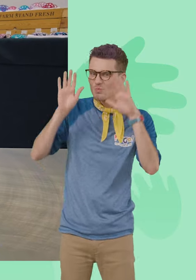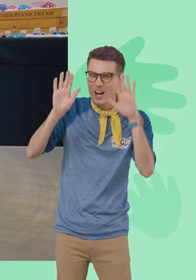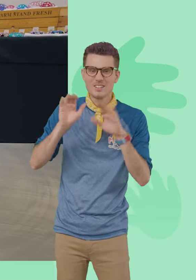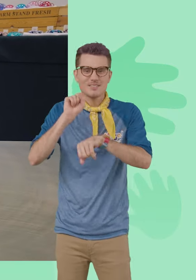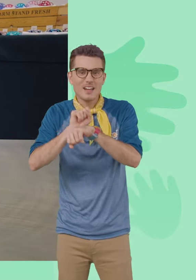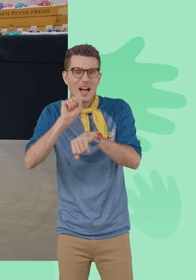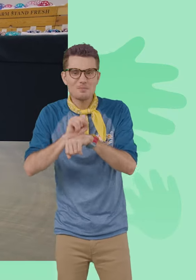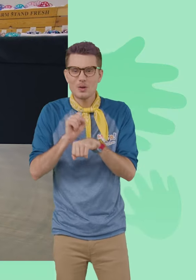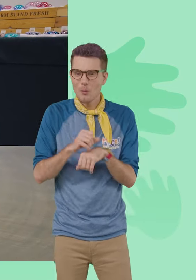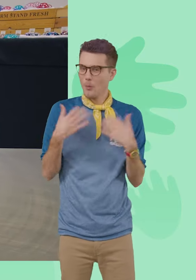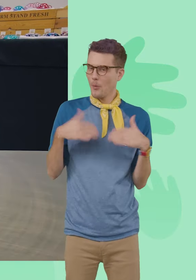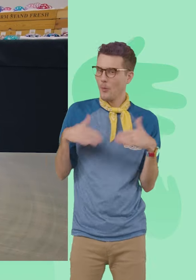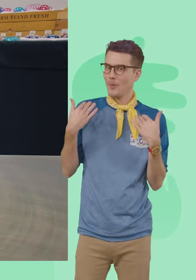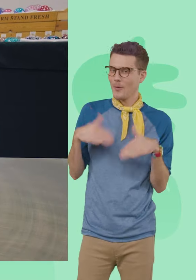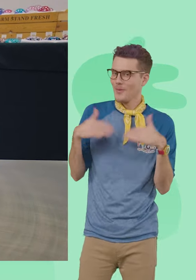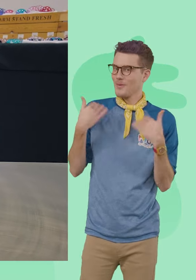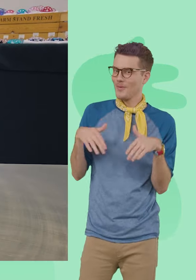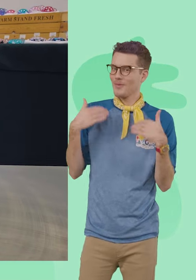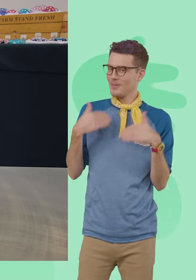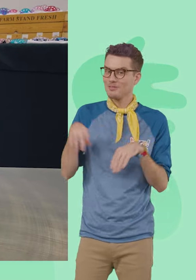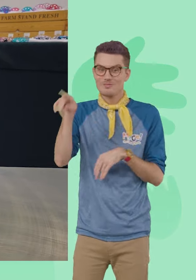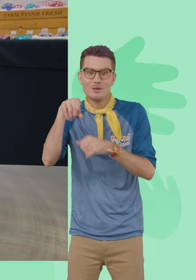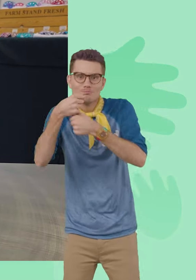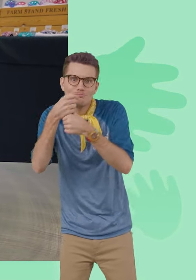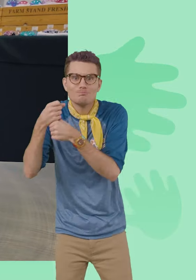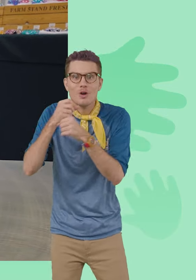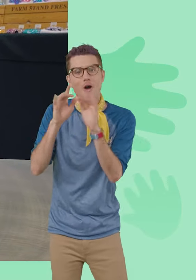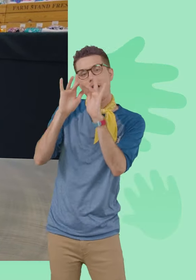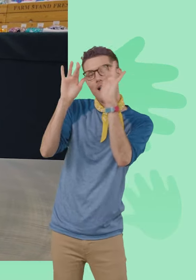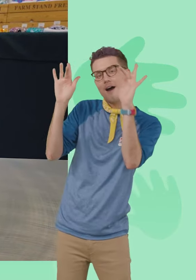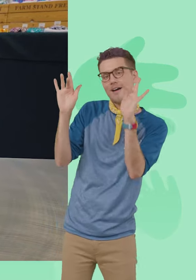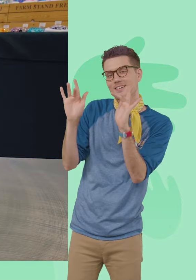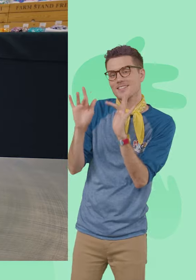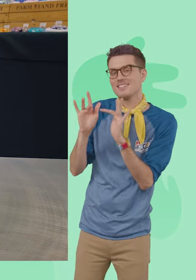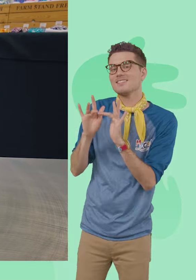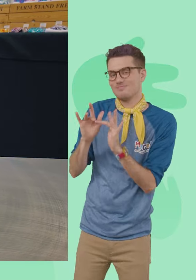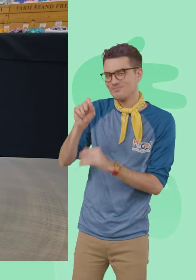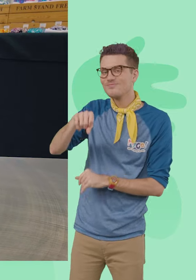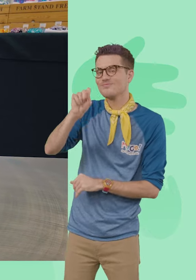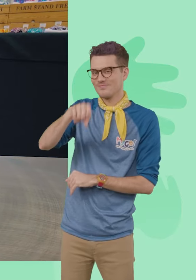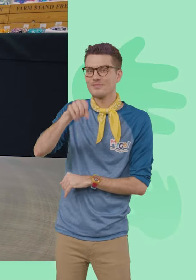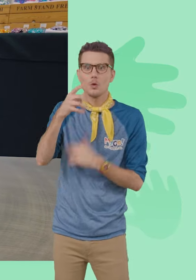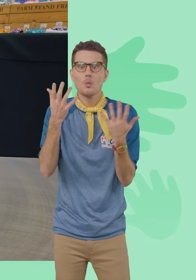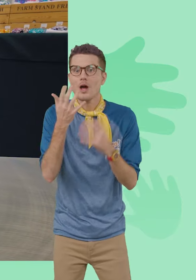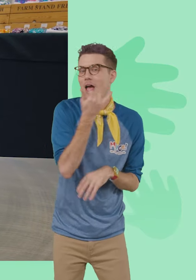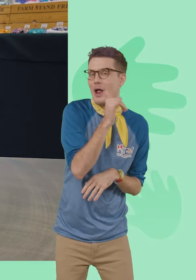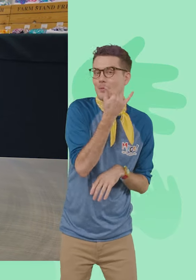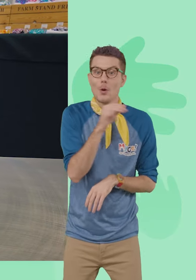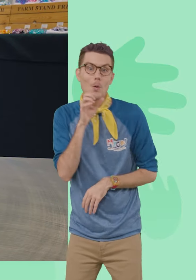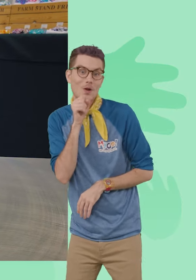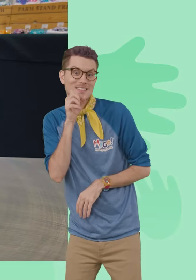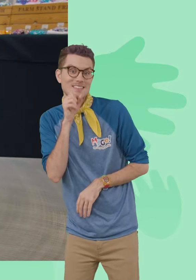work. Wow, and then they made a heart. Yeah, they used yellow